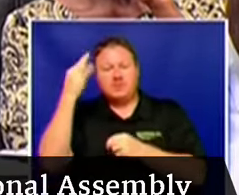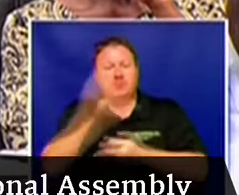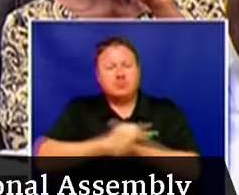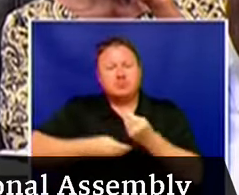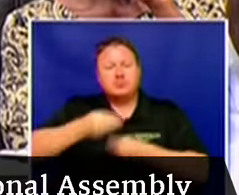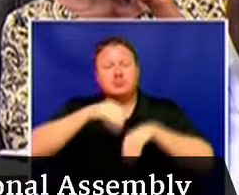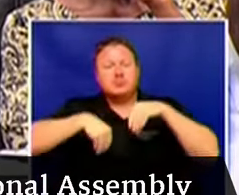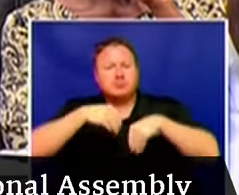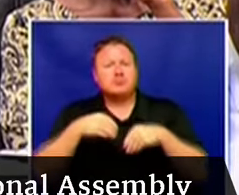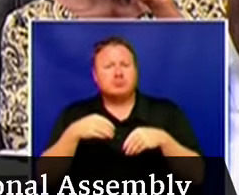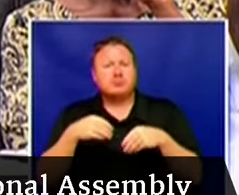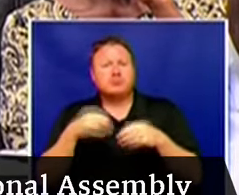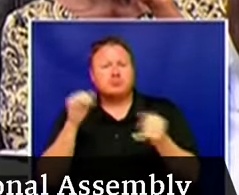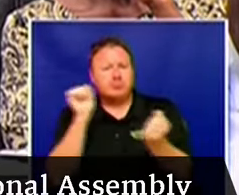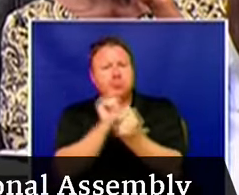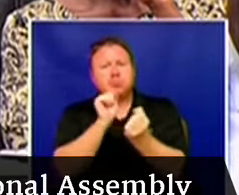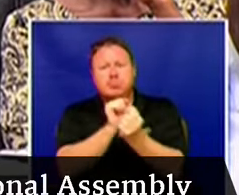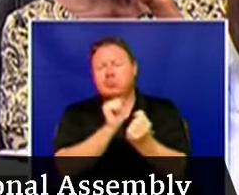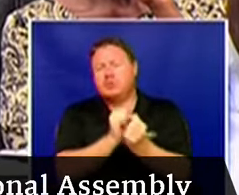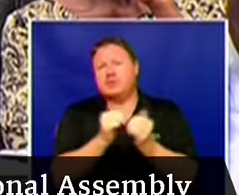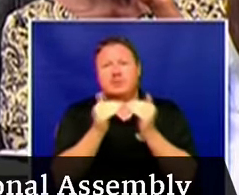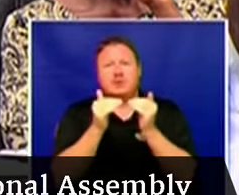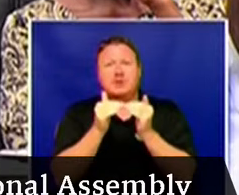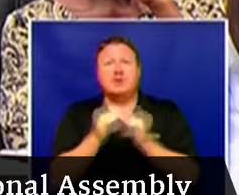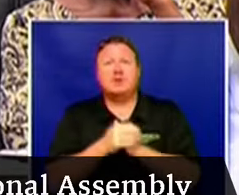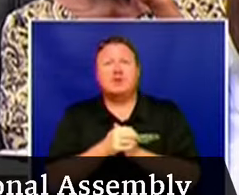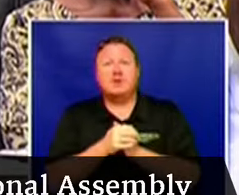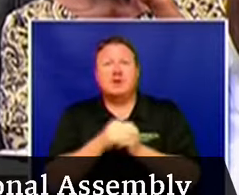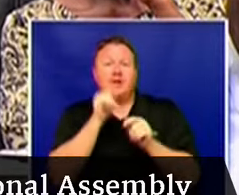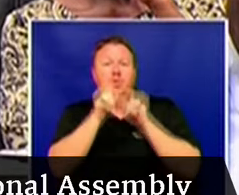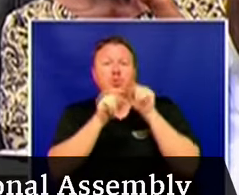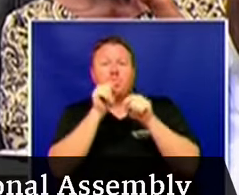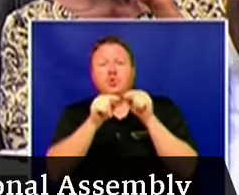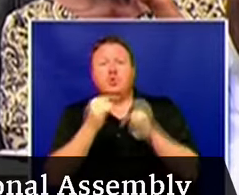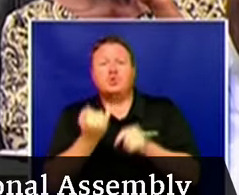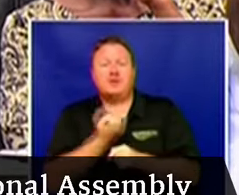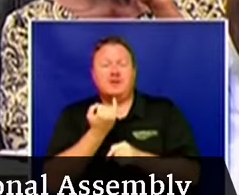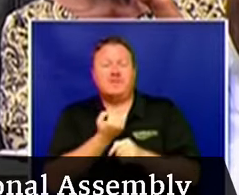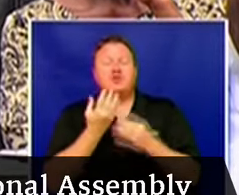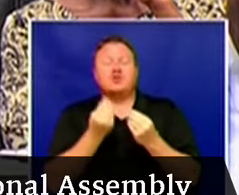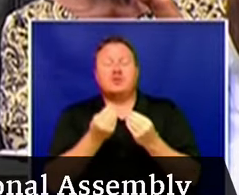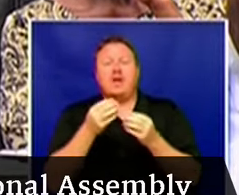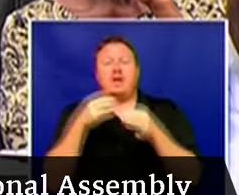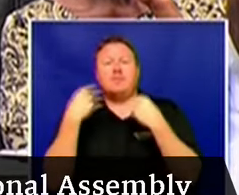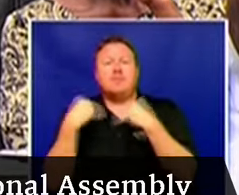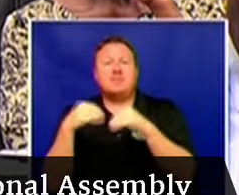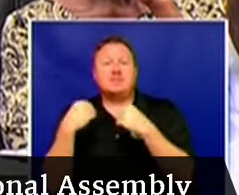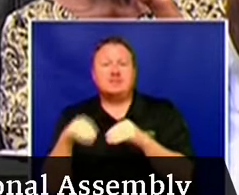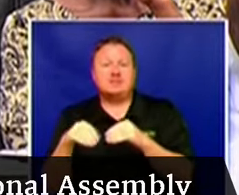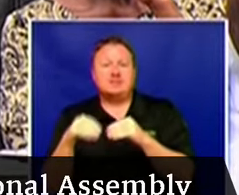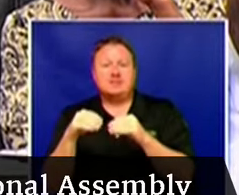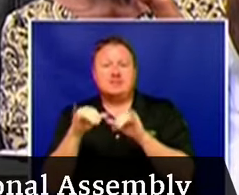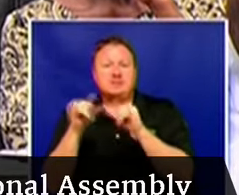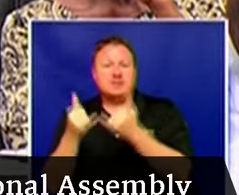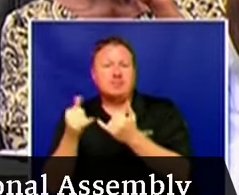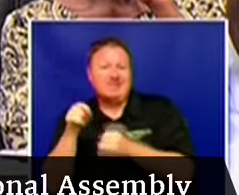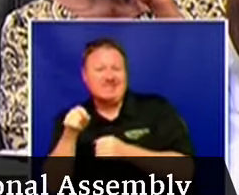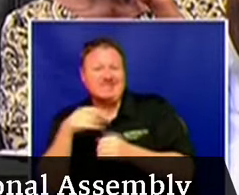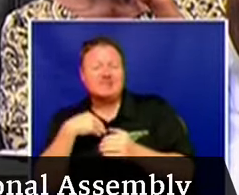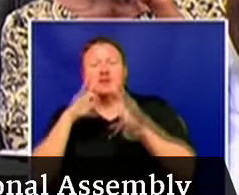to justice. Implicated individuals and businesses are under